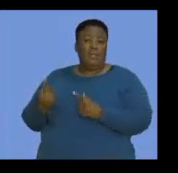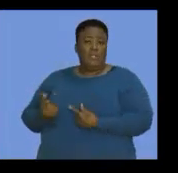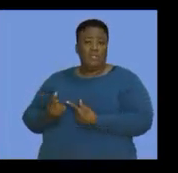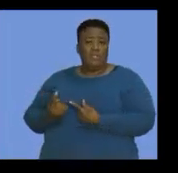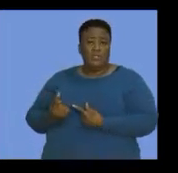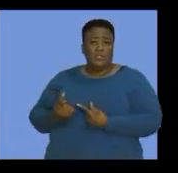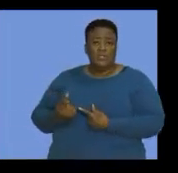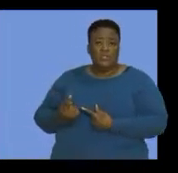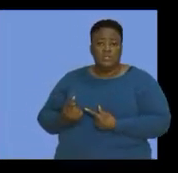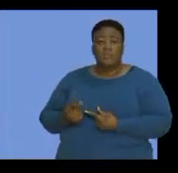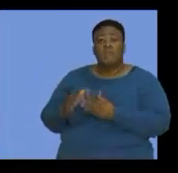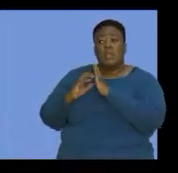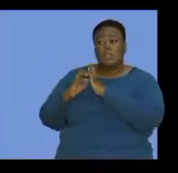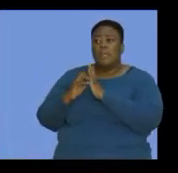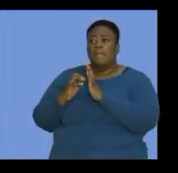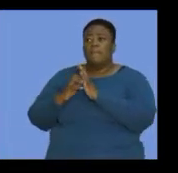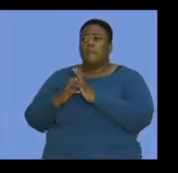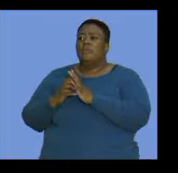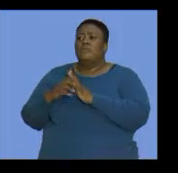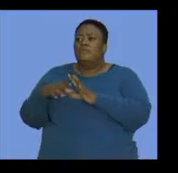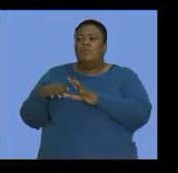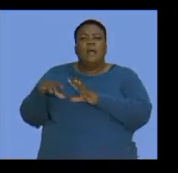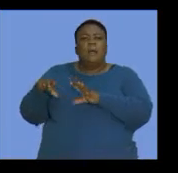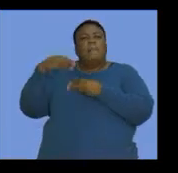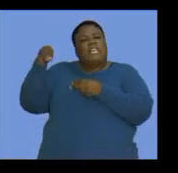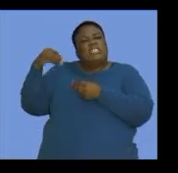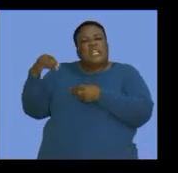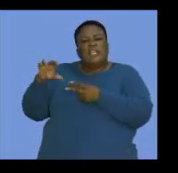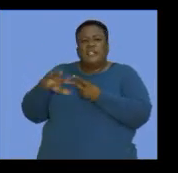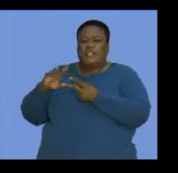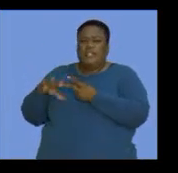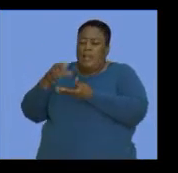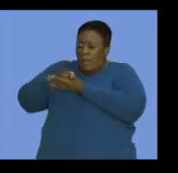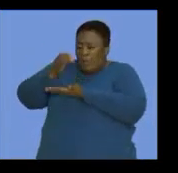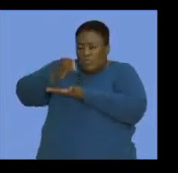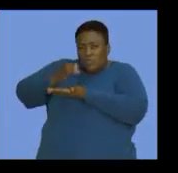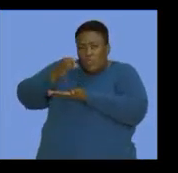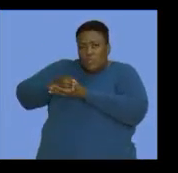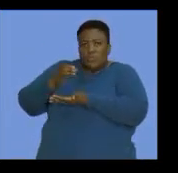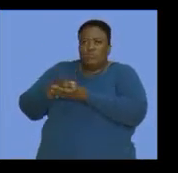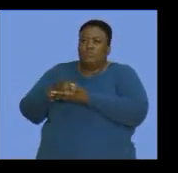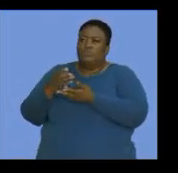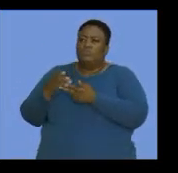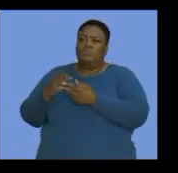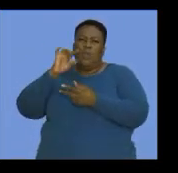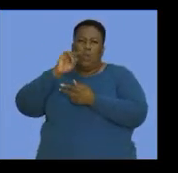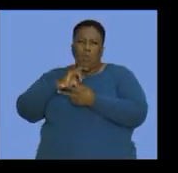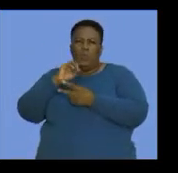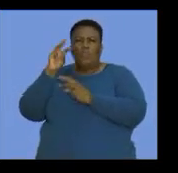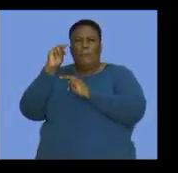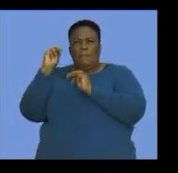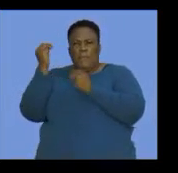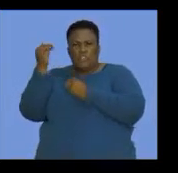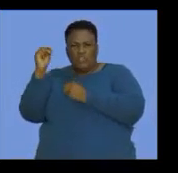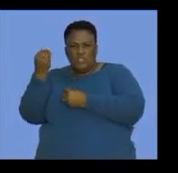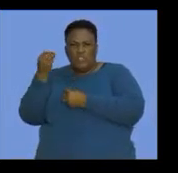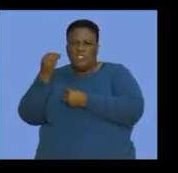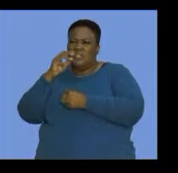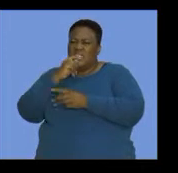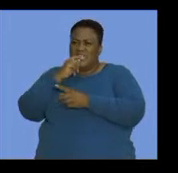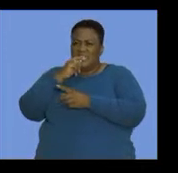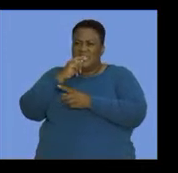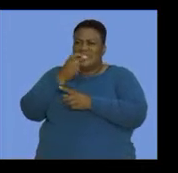be degraded. And examples of that would be plastic, bottles, old machines, so which are made up of